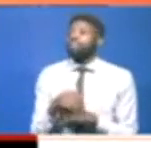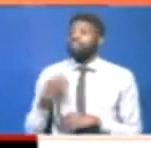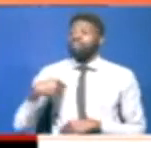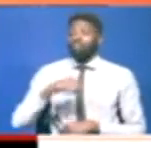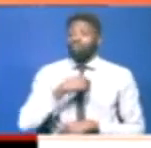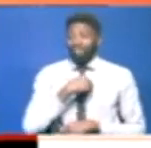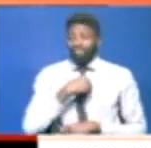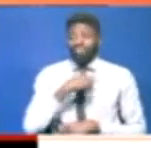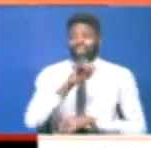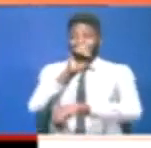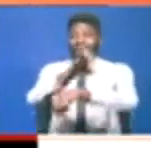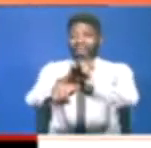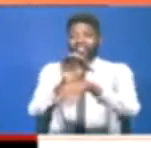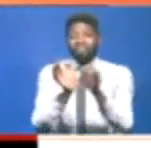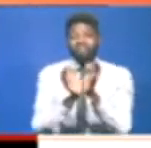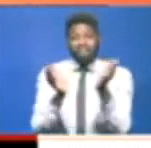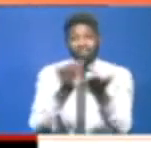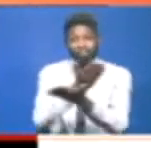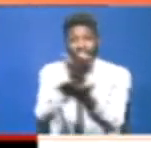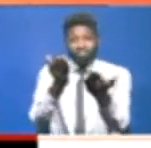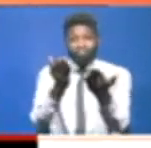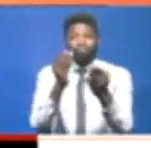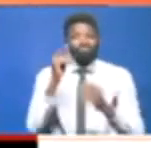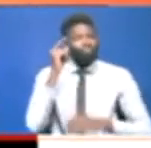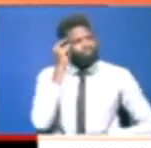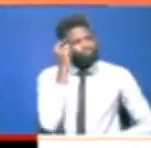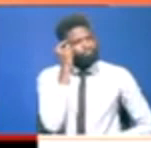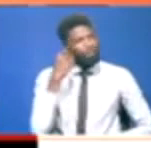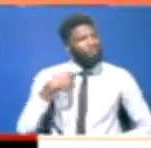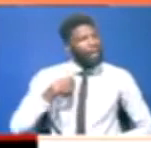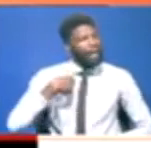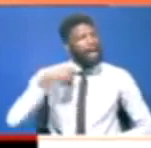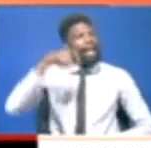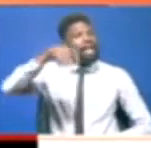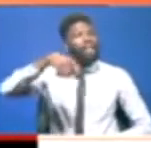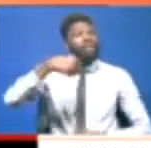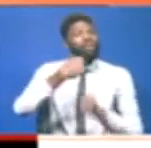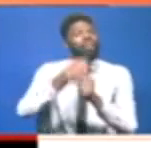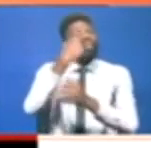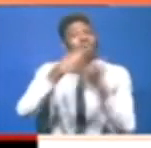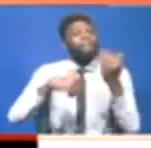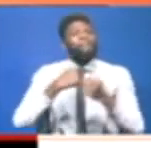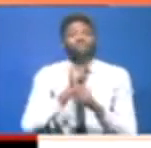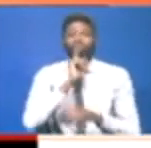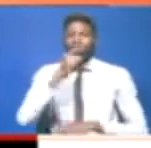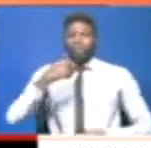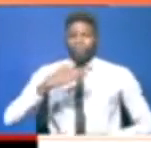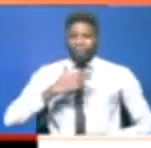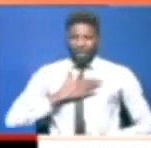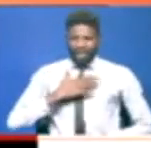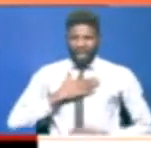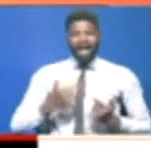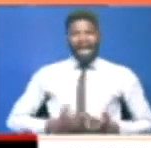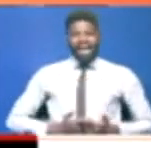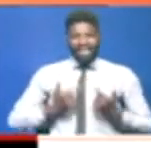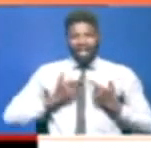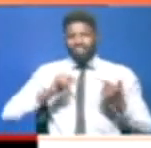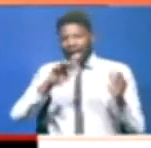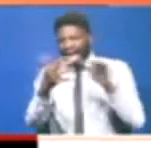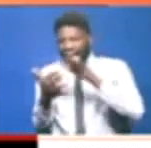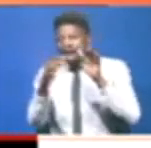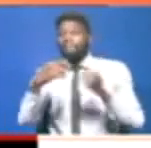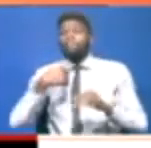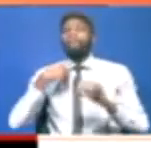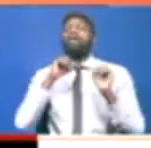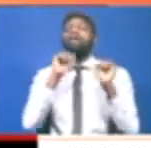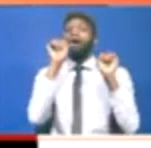public to be able now to look at what is it that I will need to do to ensure that I'm able to sustain my lifestyle. The one I'm having today,